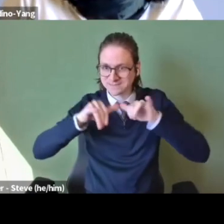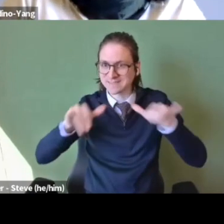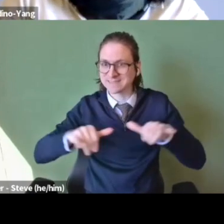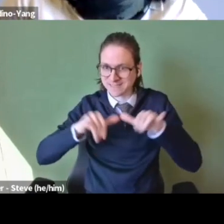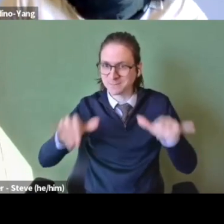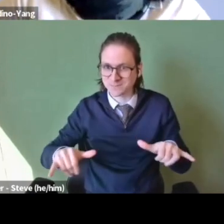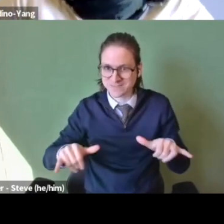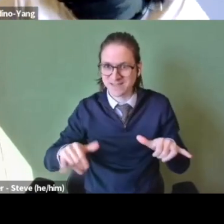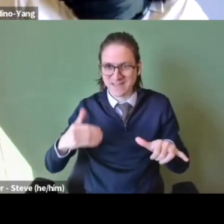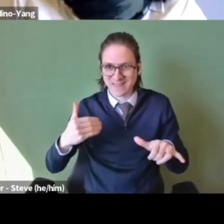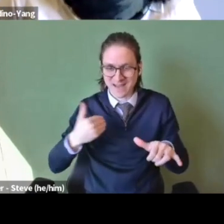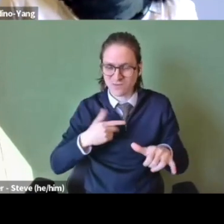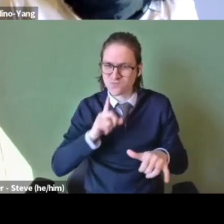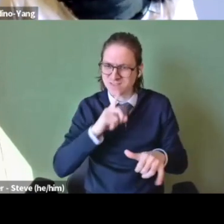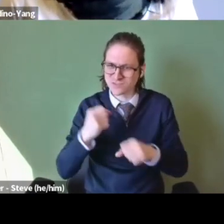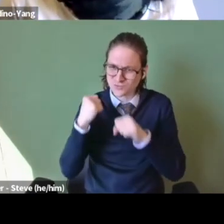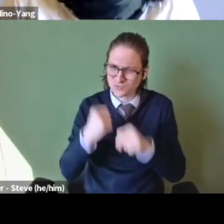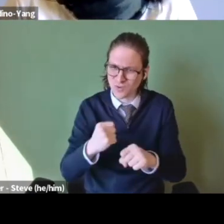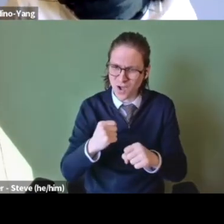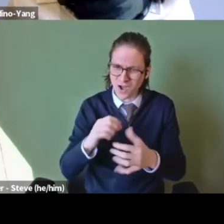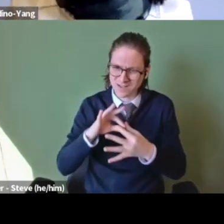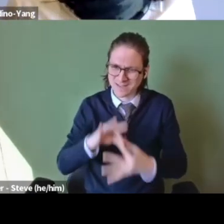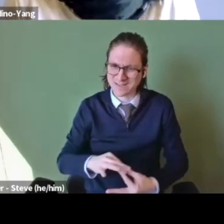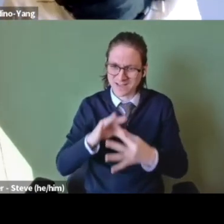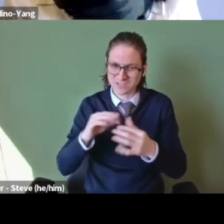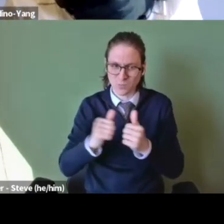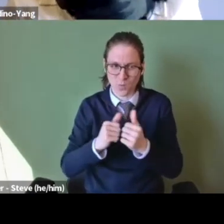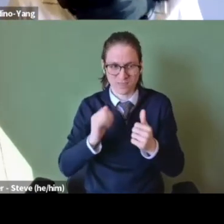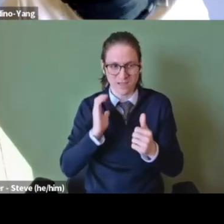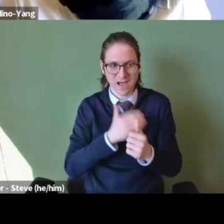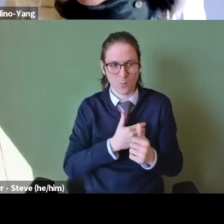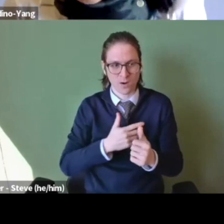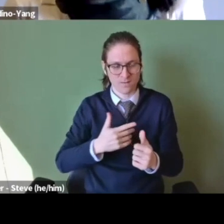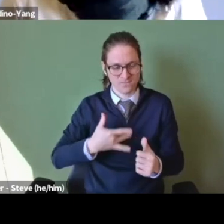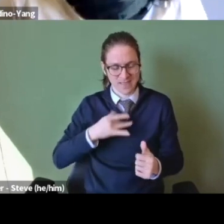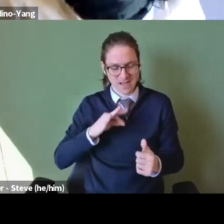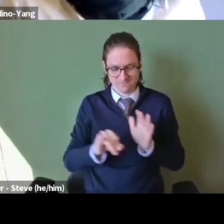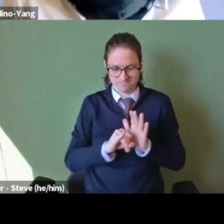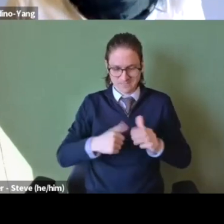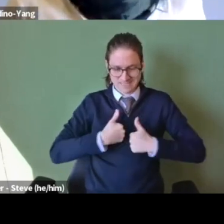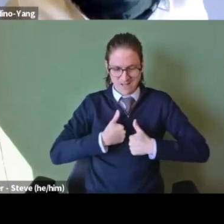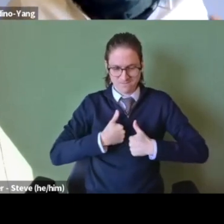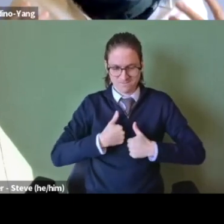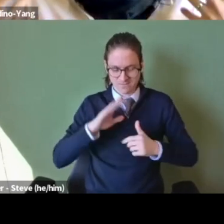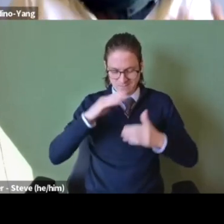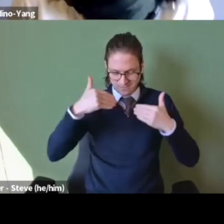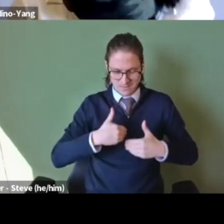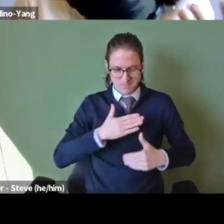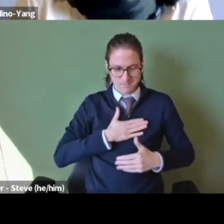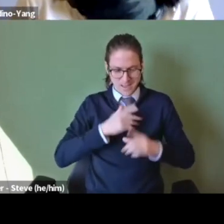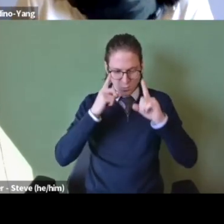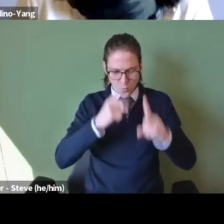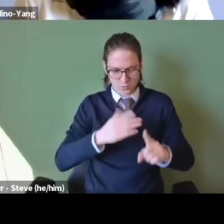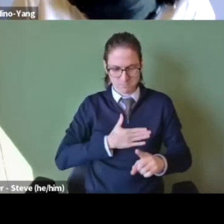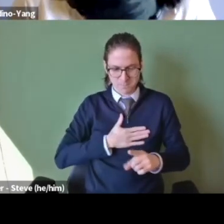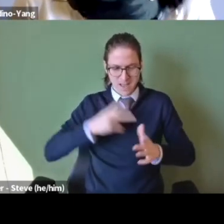of being psychologically aware of yourself, of having a core sense of sort of purpose, or